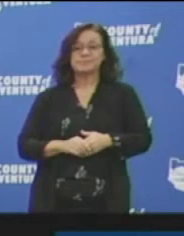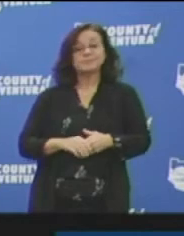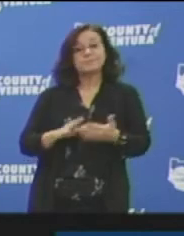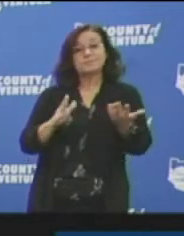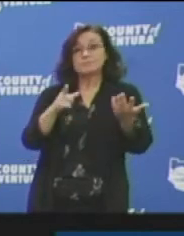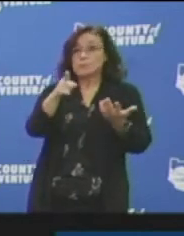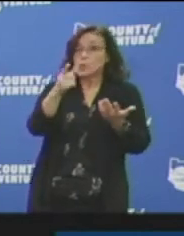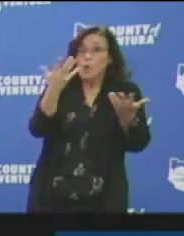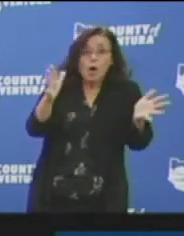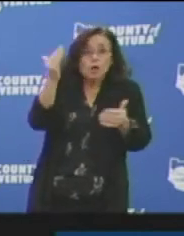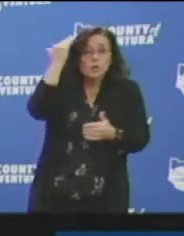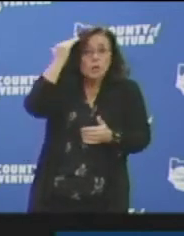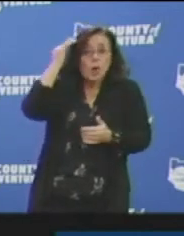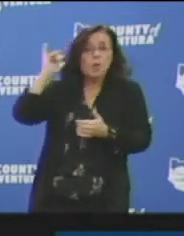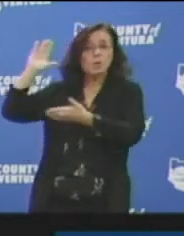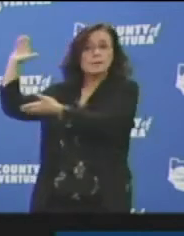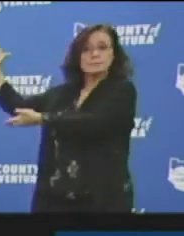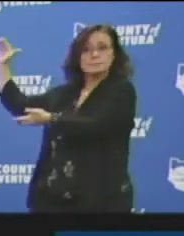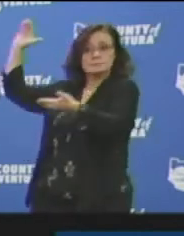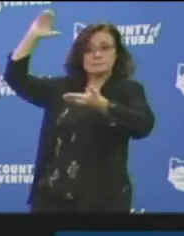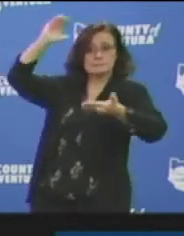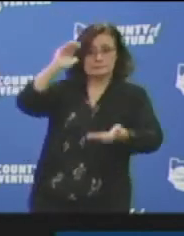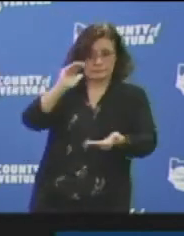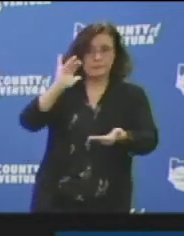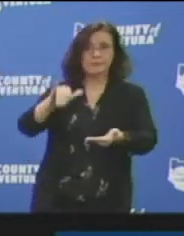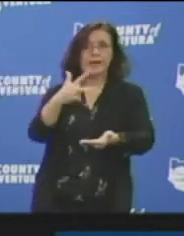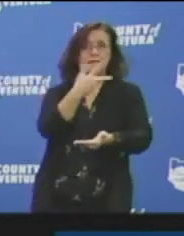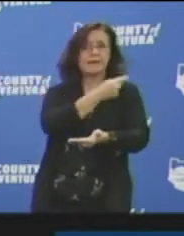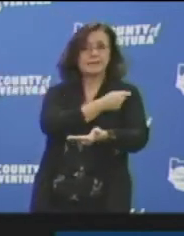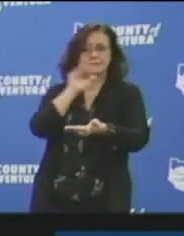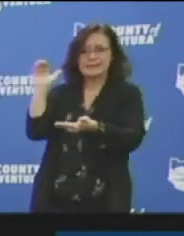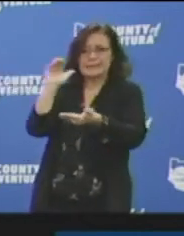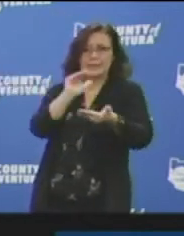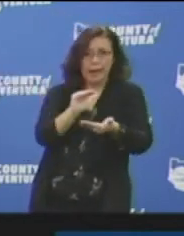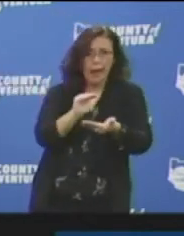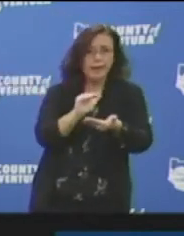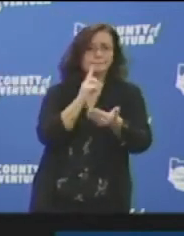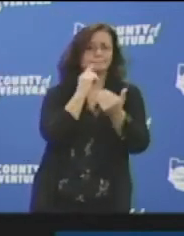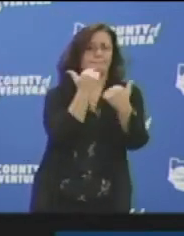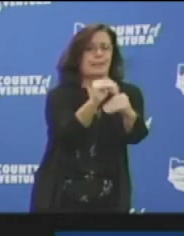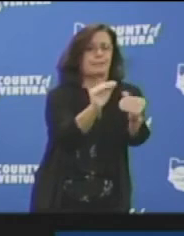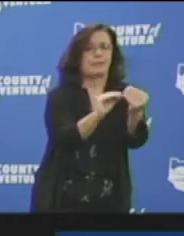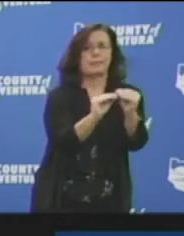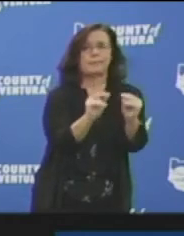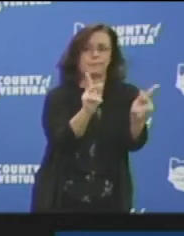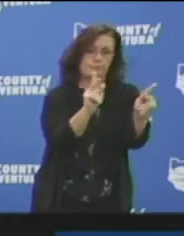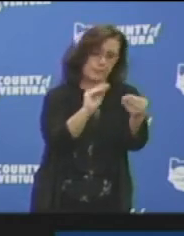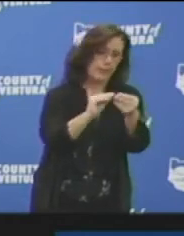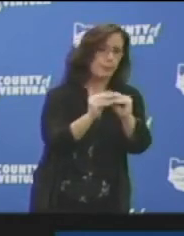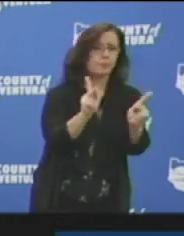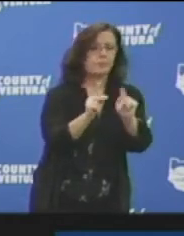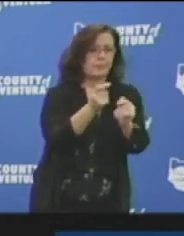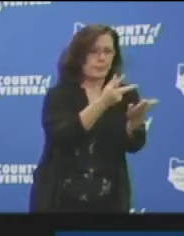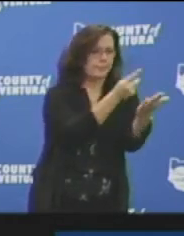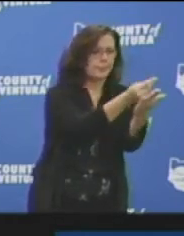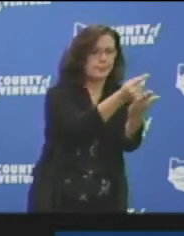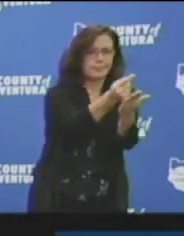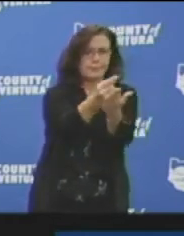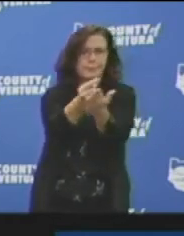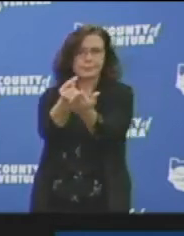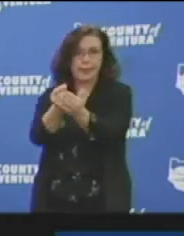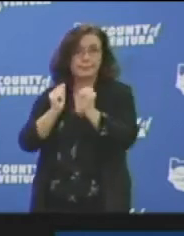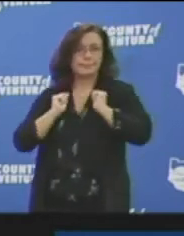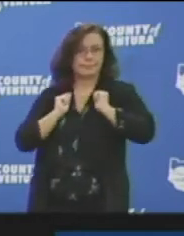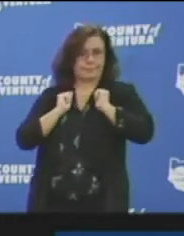vaccine that's coming through is small at this time. It will get greater as we go on through